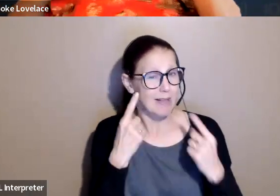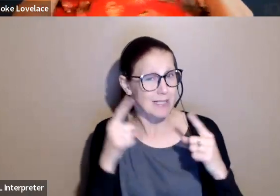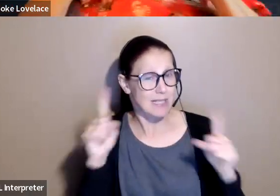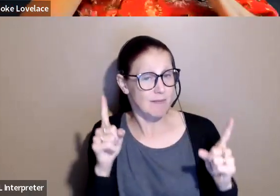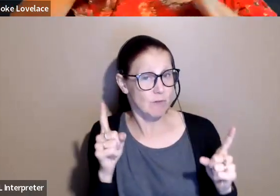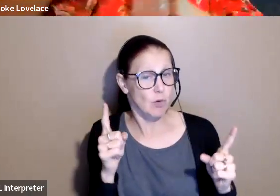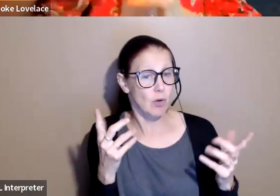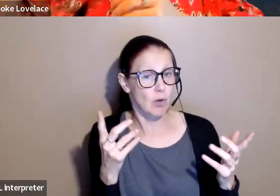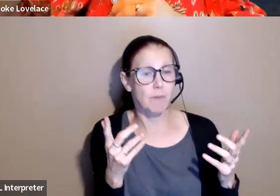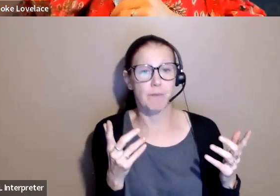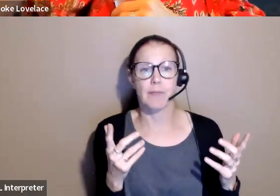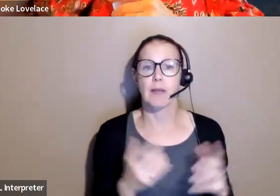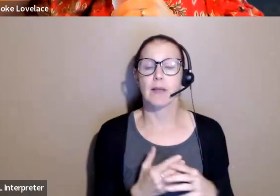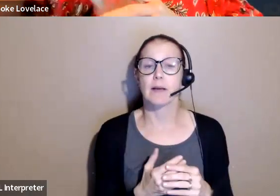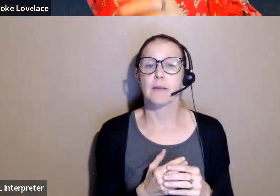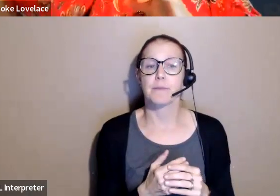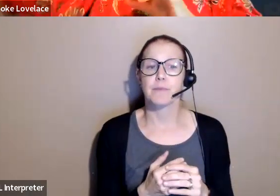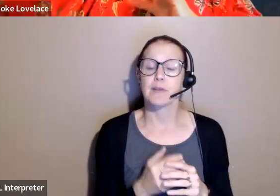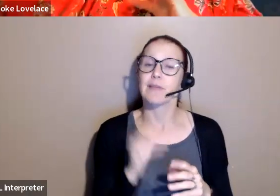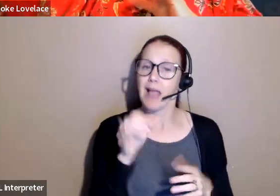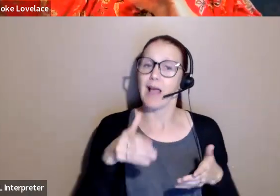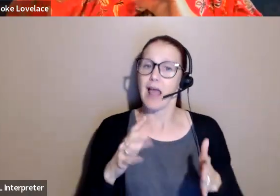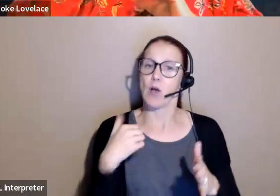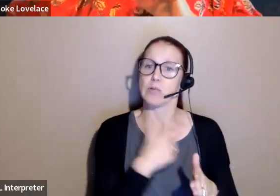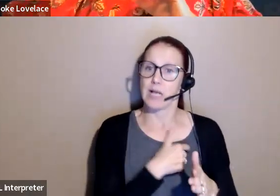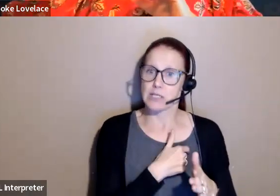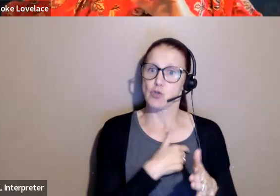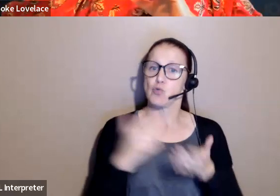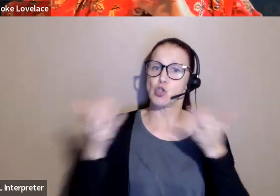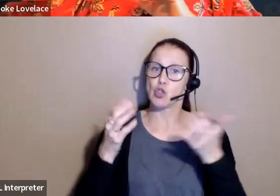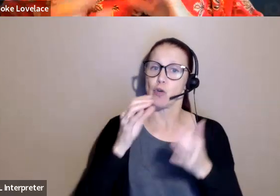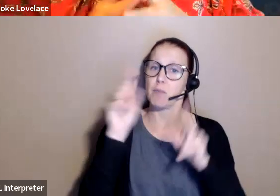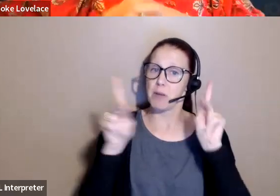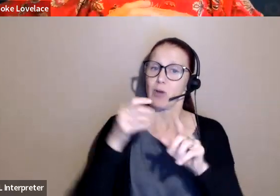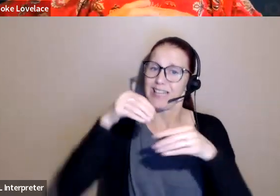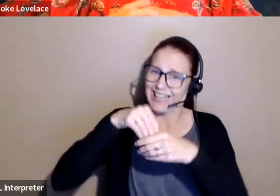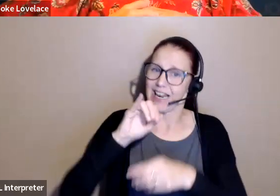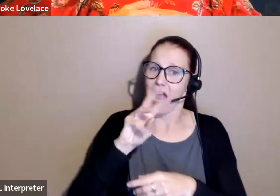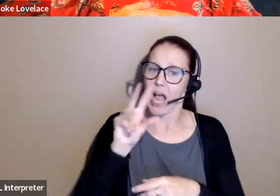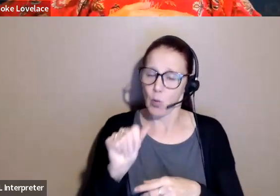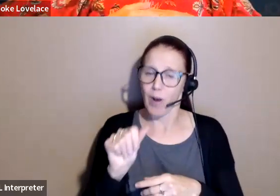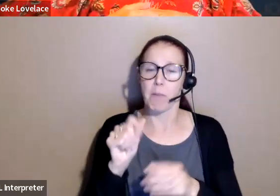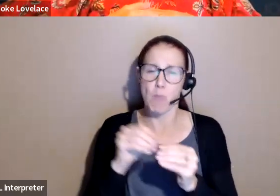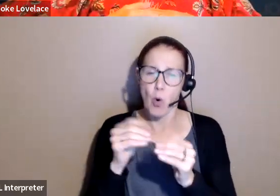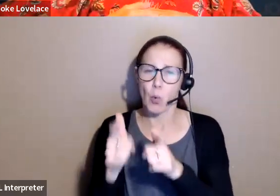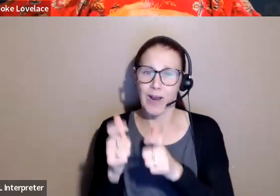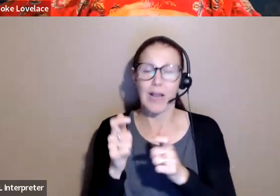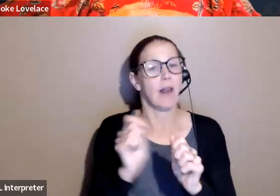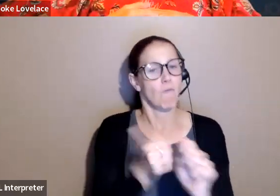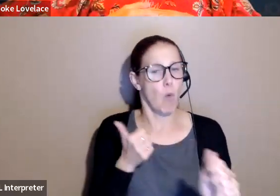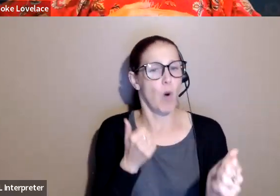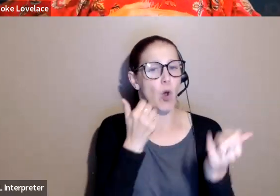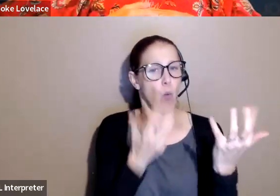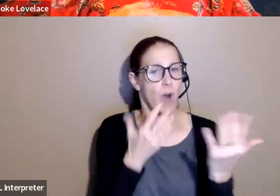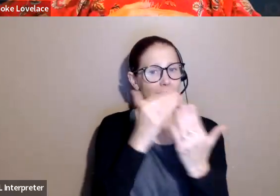Just to allow us to serve Iowans quicker and to avoid a wait list if possible.